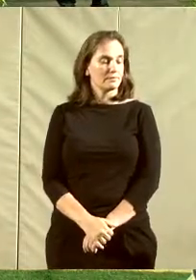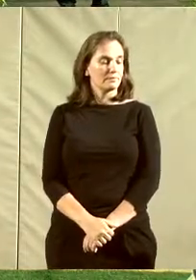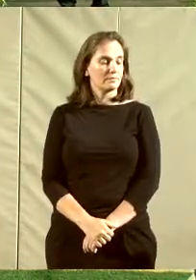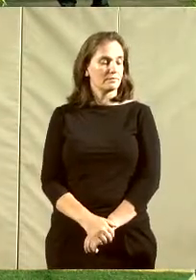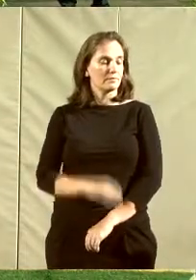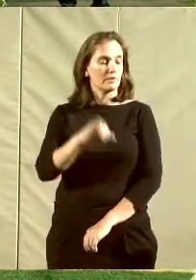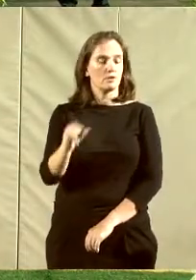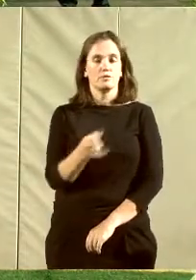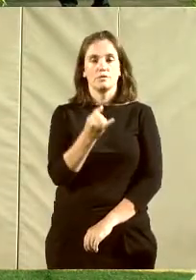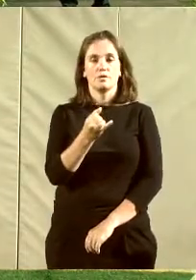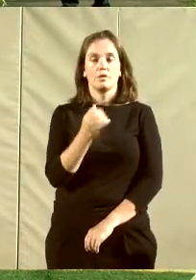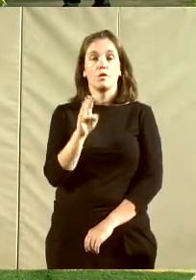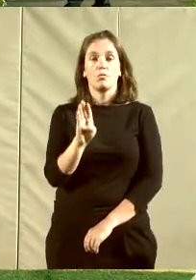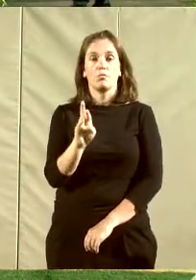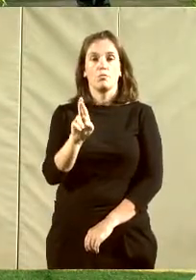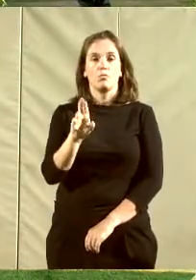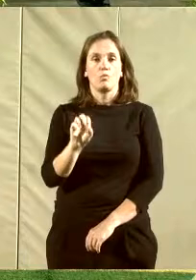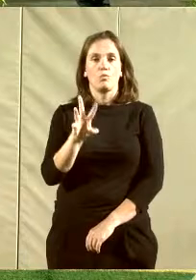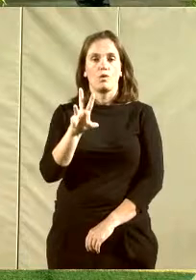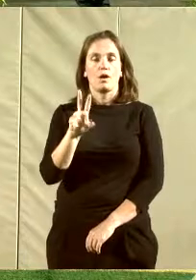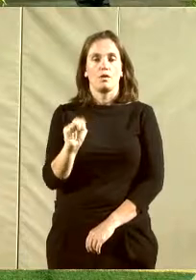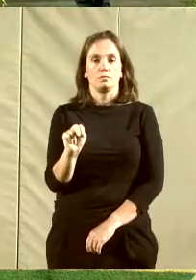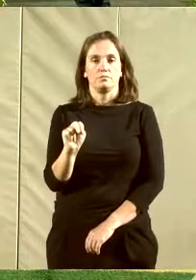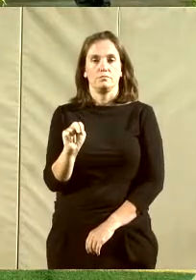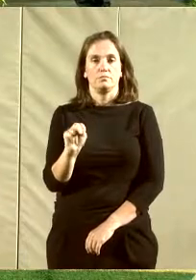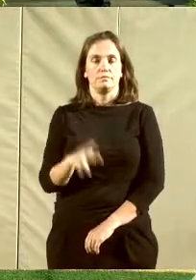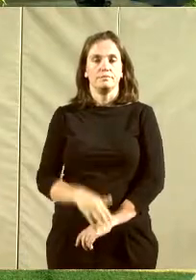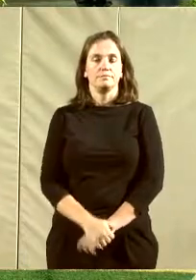Jalia Amarni Brown.